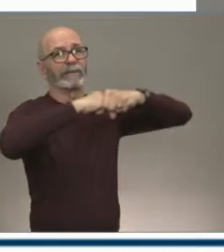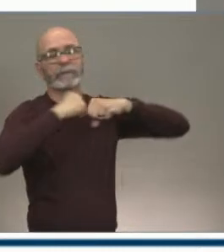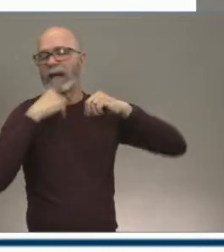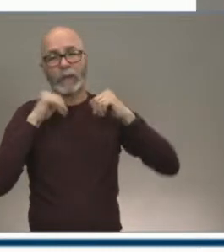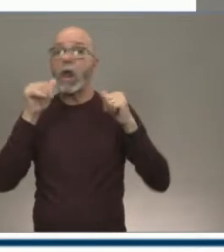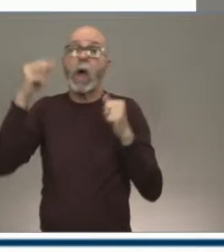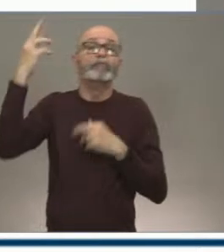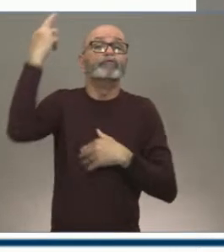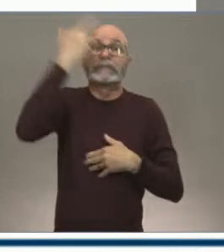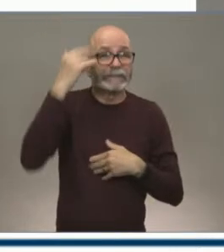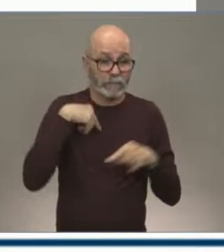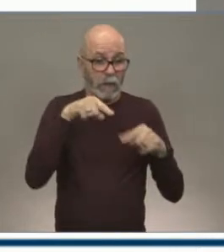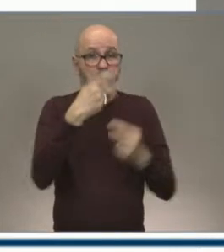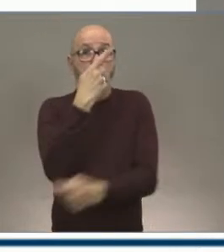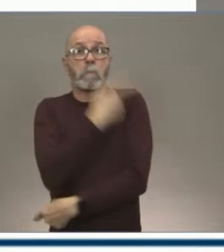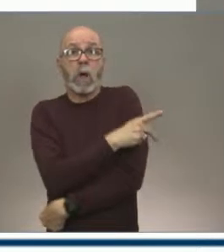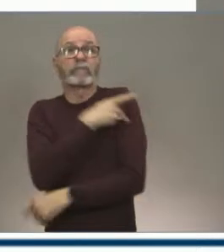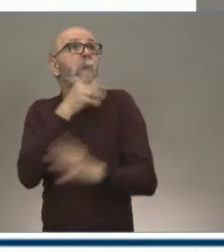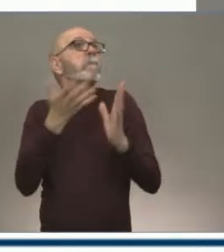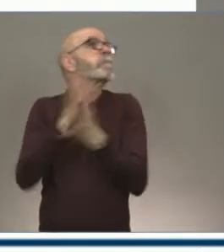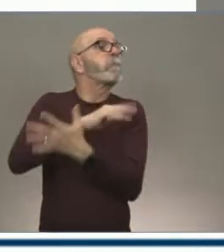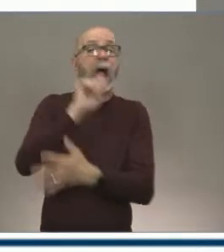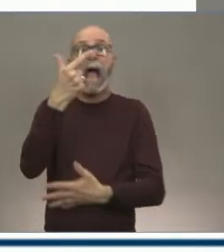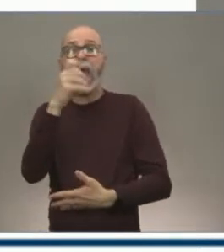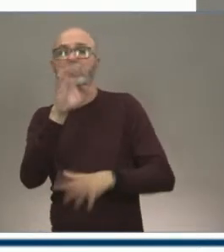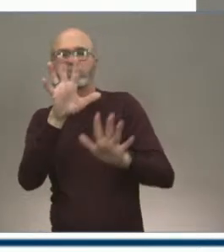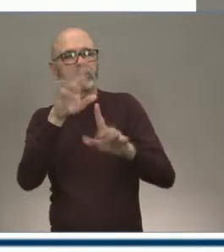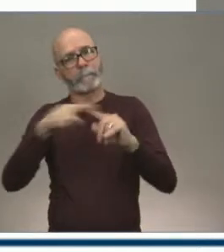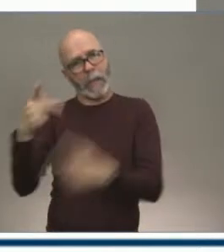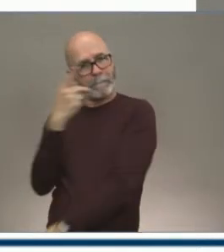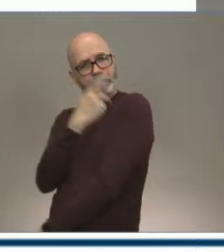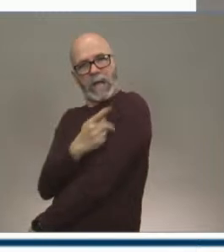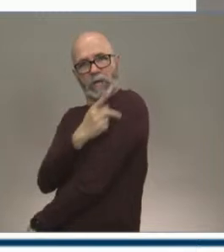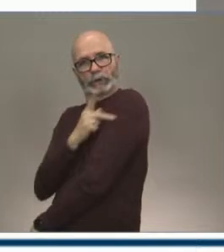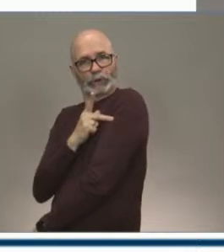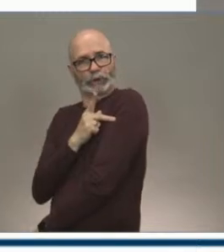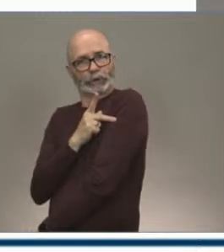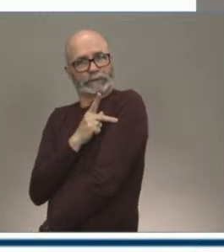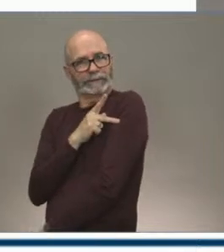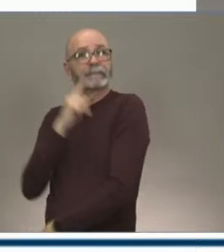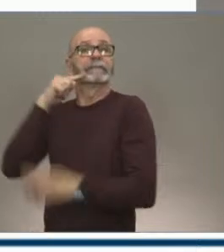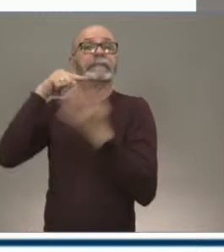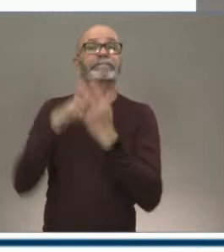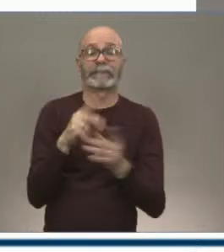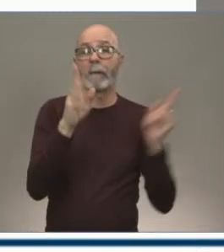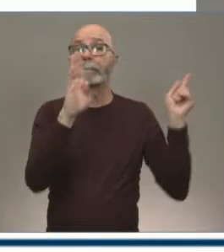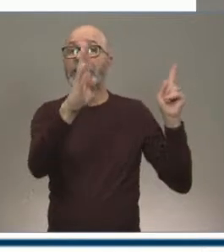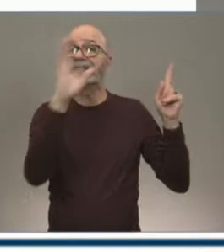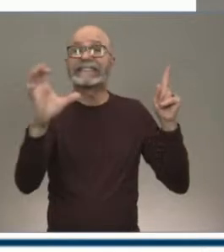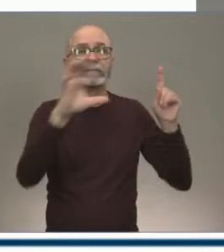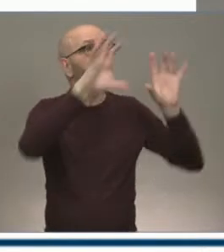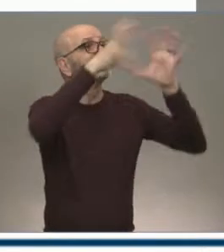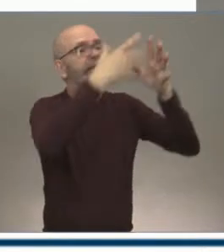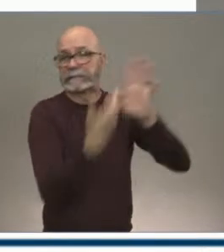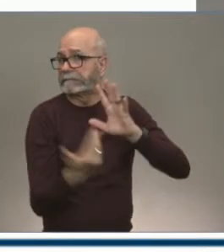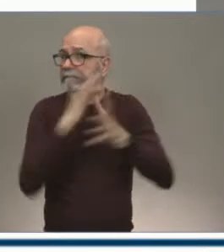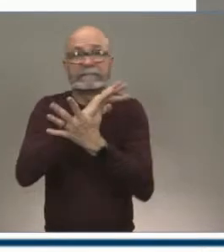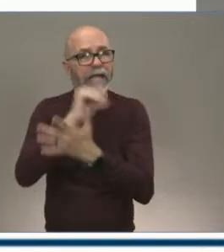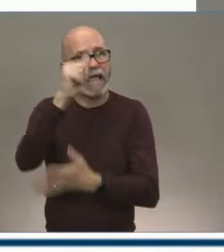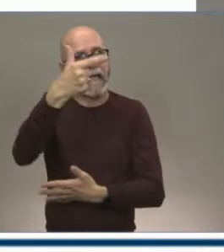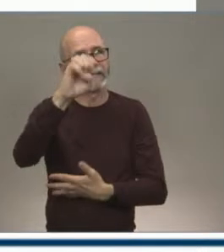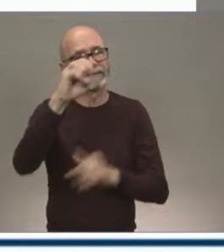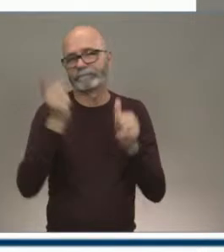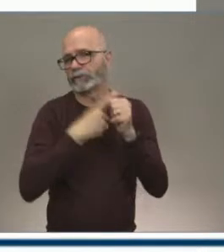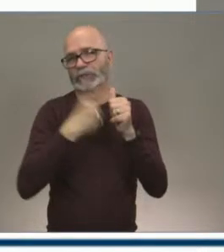this. Manitoba, British Columbia have also announced that their primary focus is on an age-based